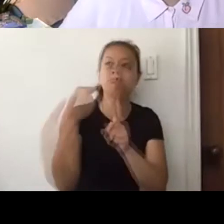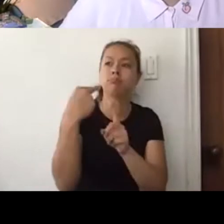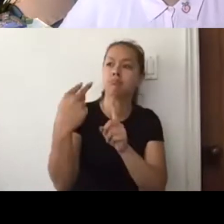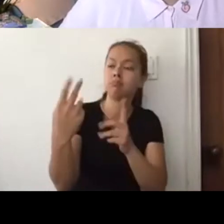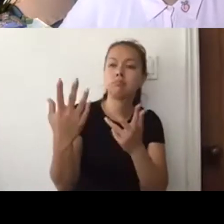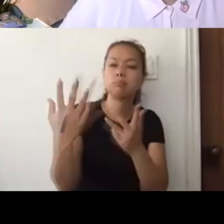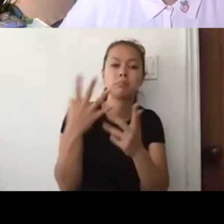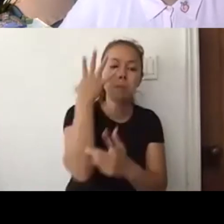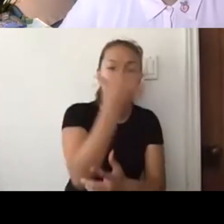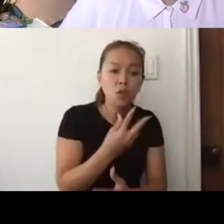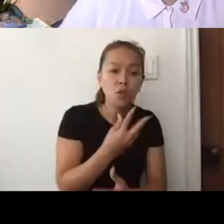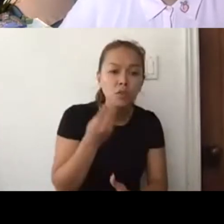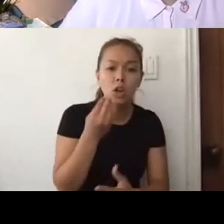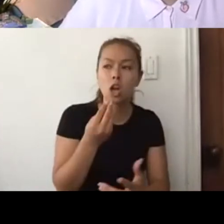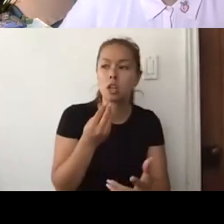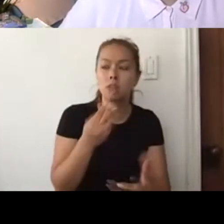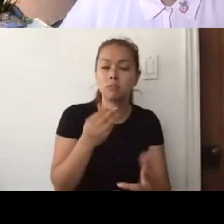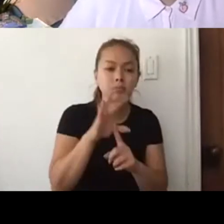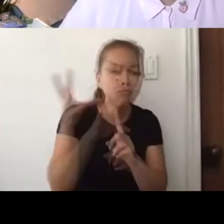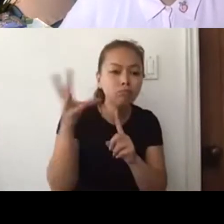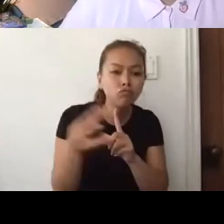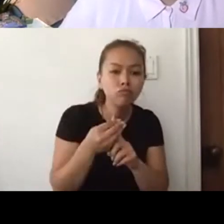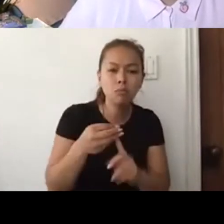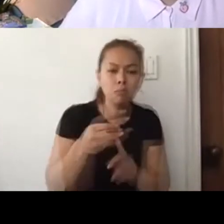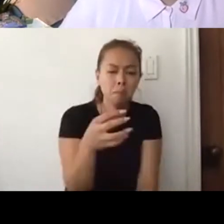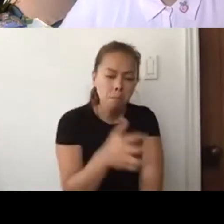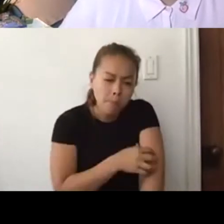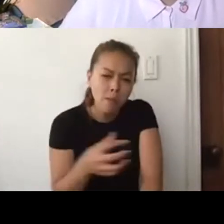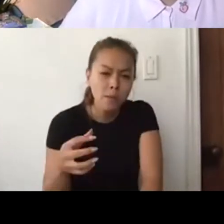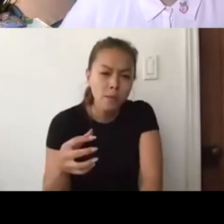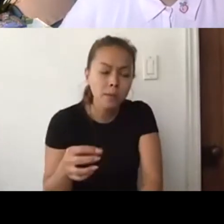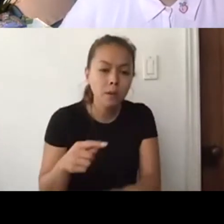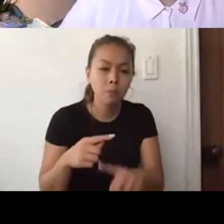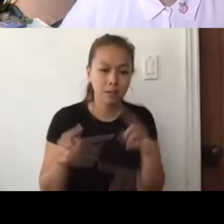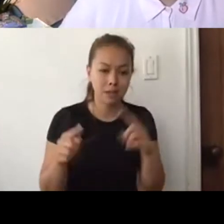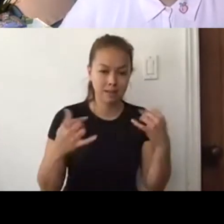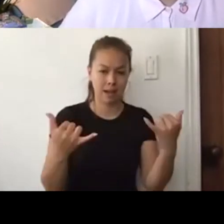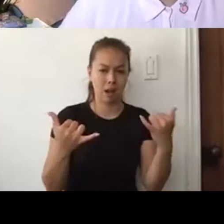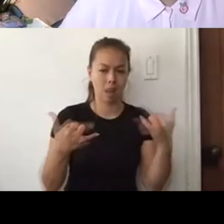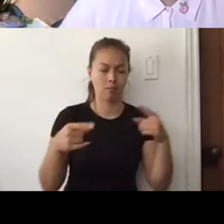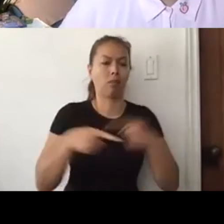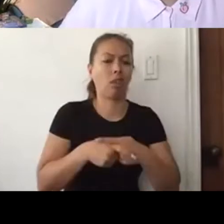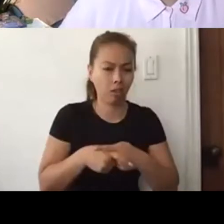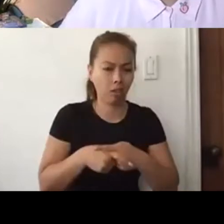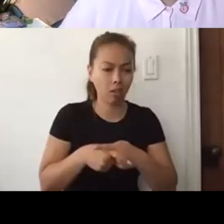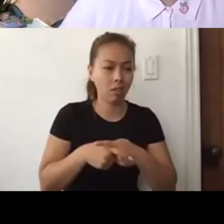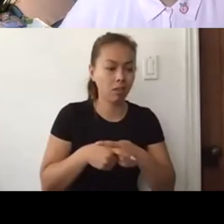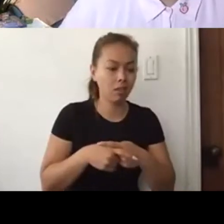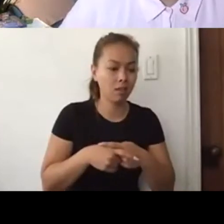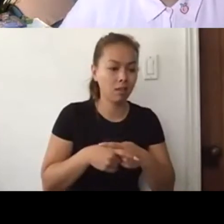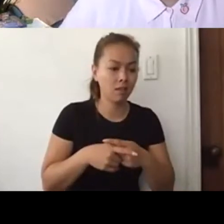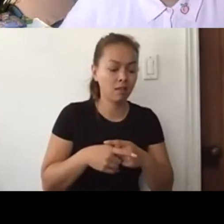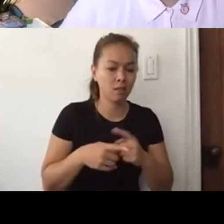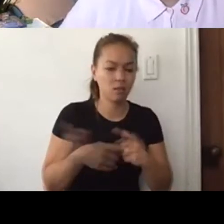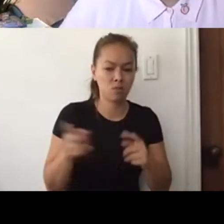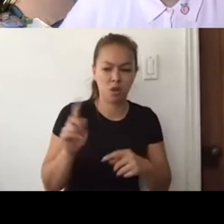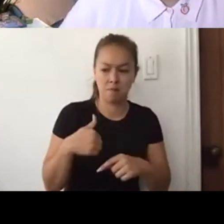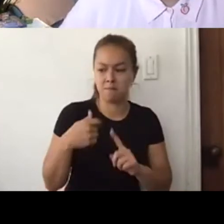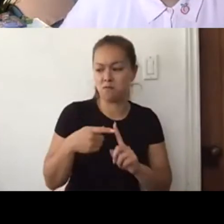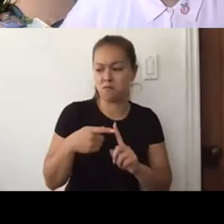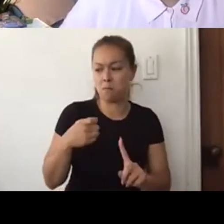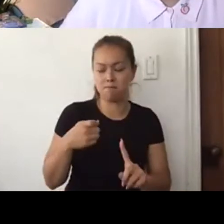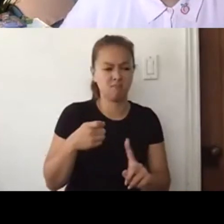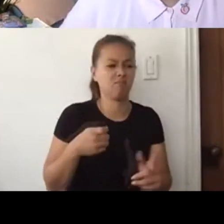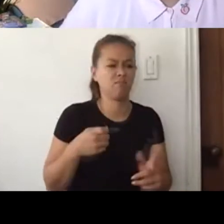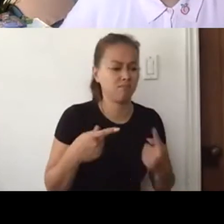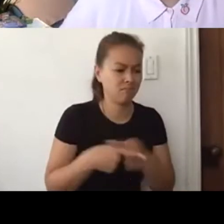like, this doesn't belong to us. This doesn't exist where we come from. And I don't claim that energy at all.